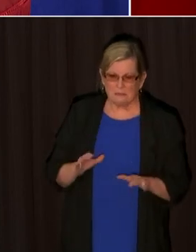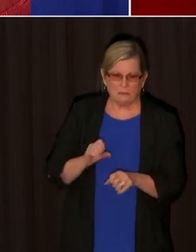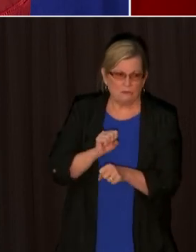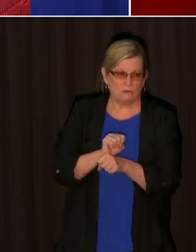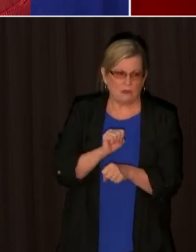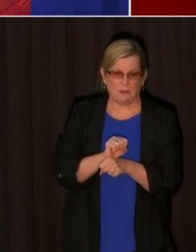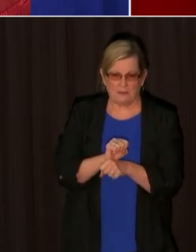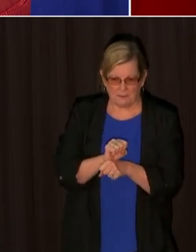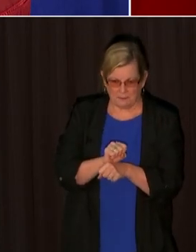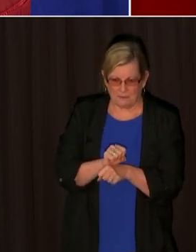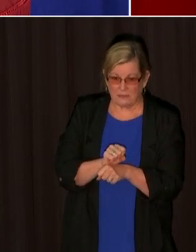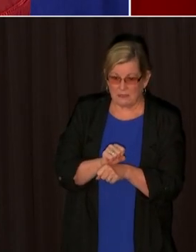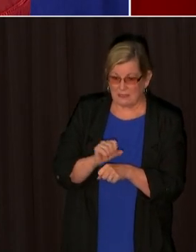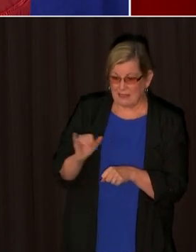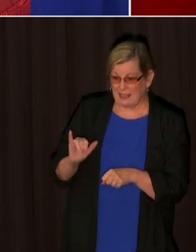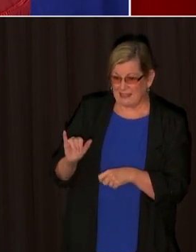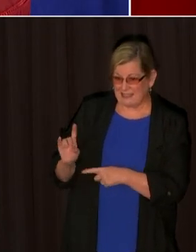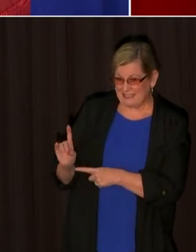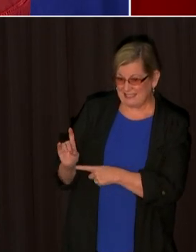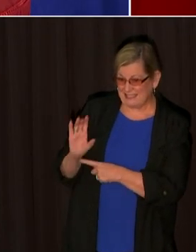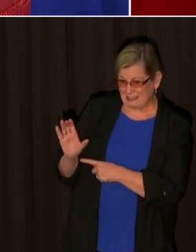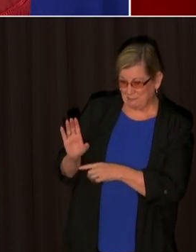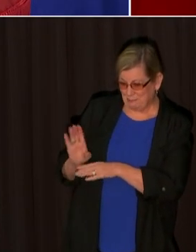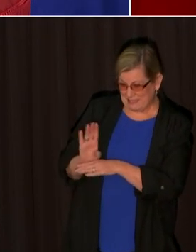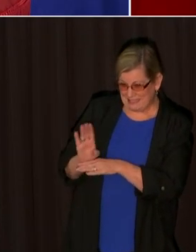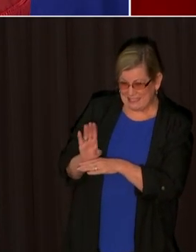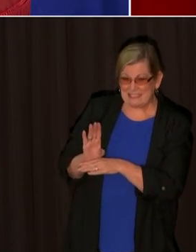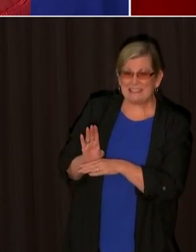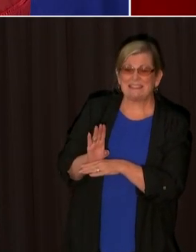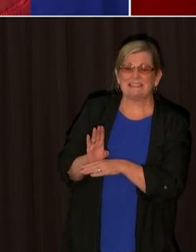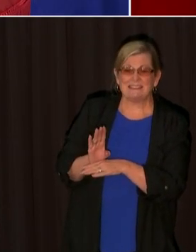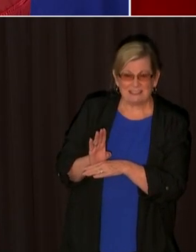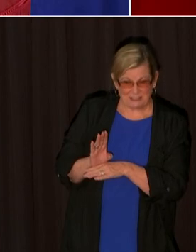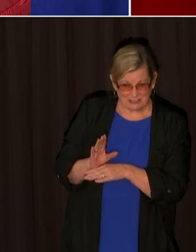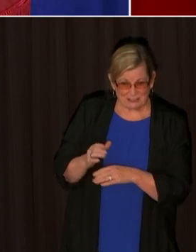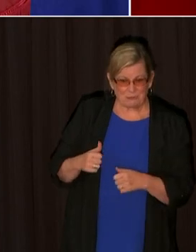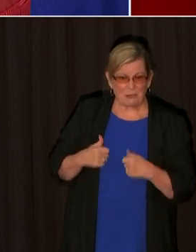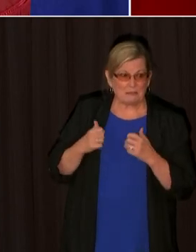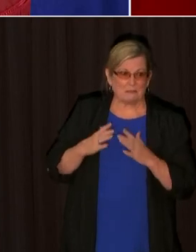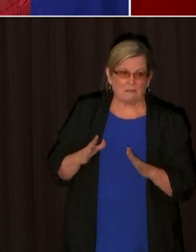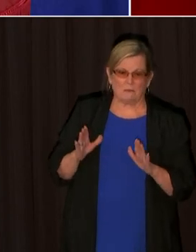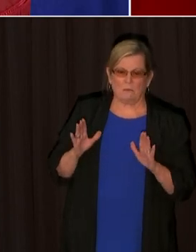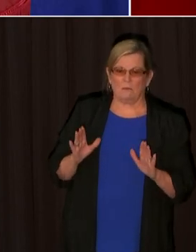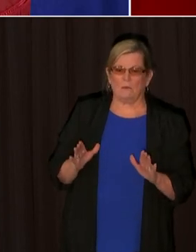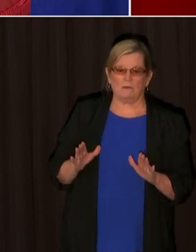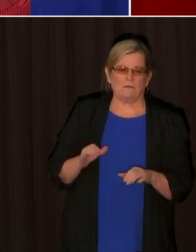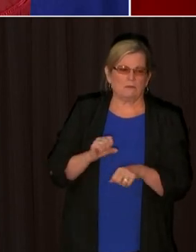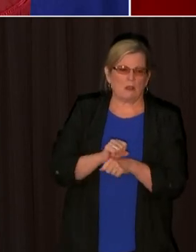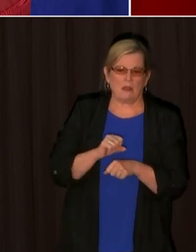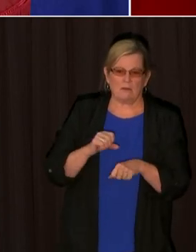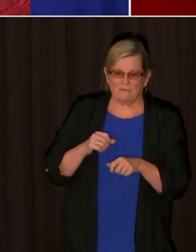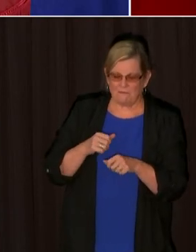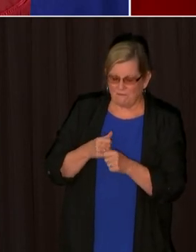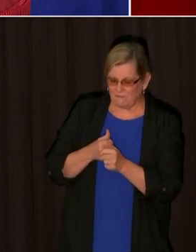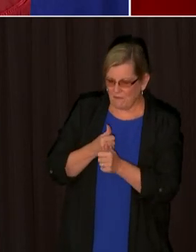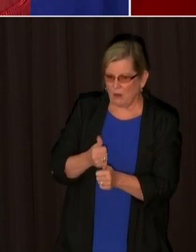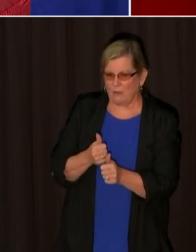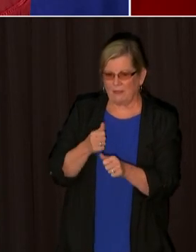that, DC residents and businesses have done an exceptional job of following the advice of our public